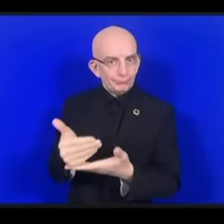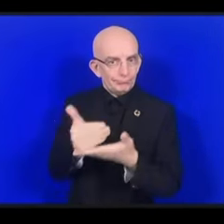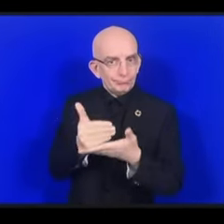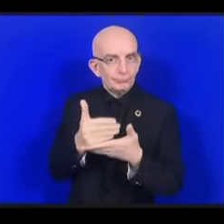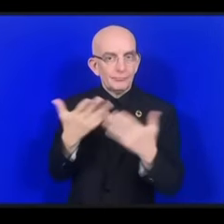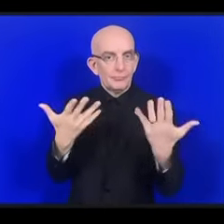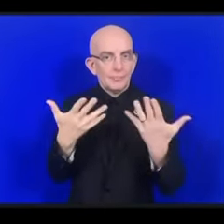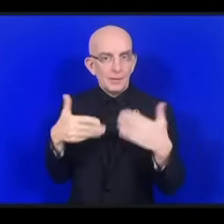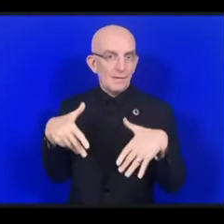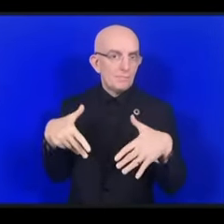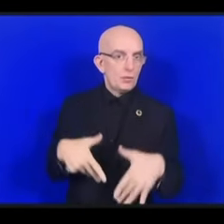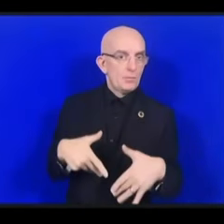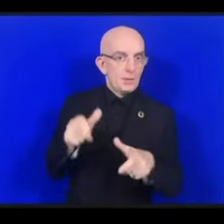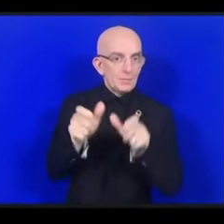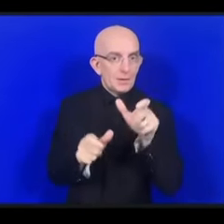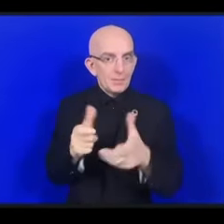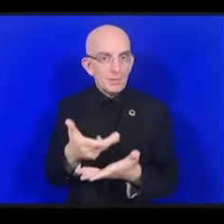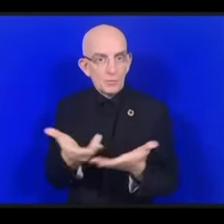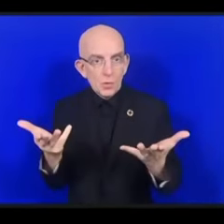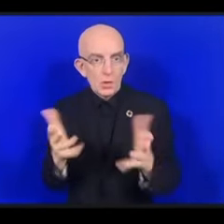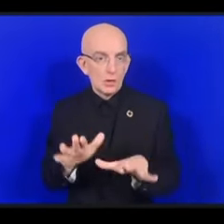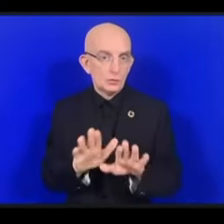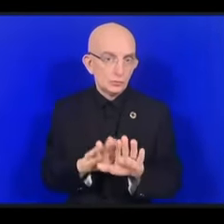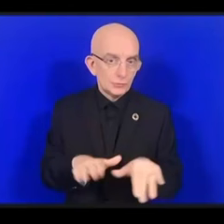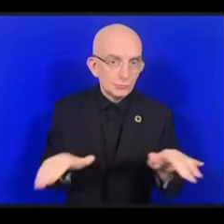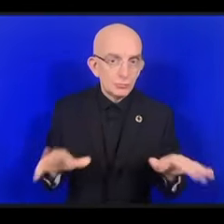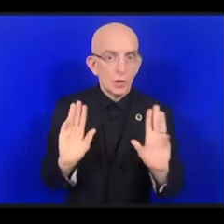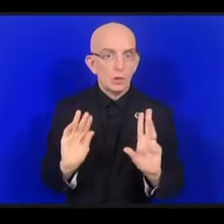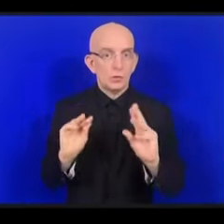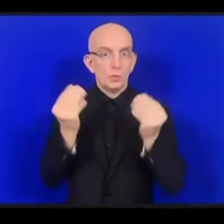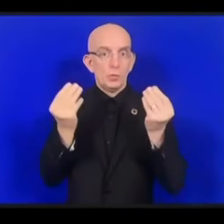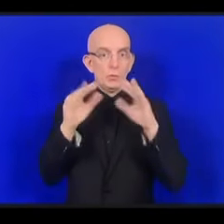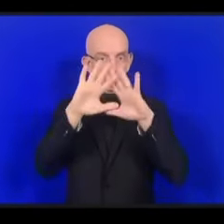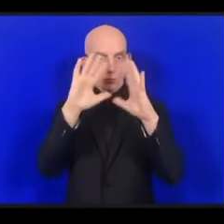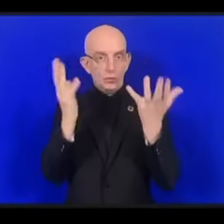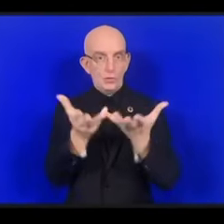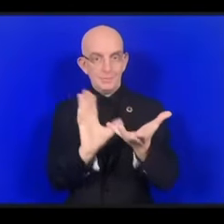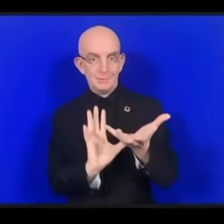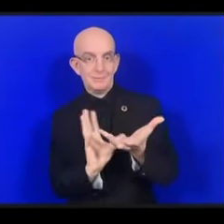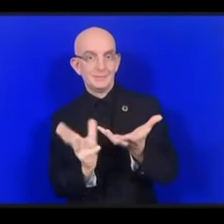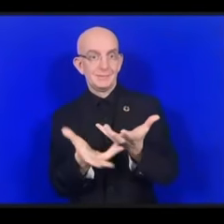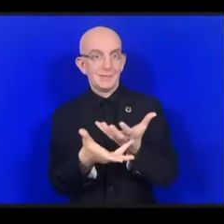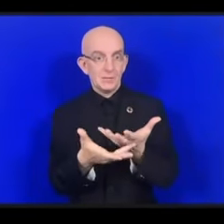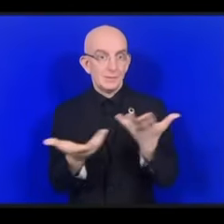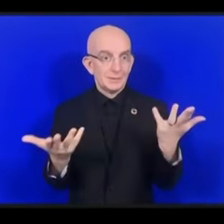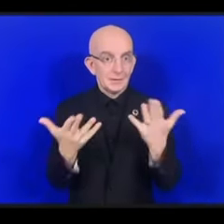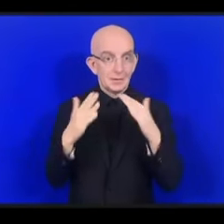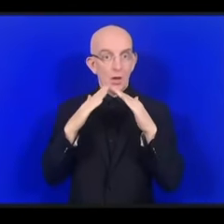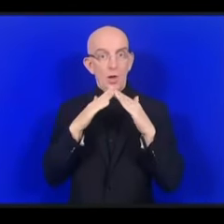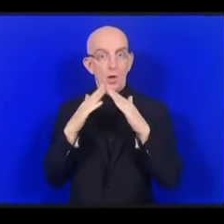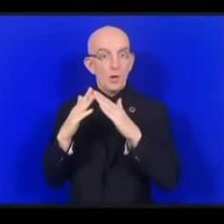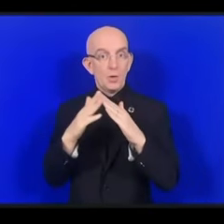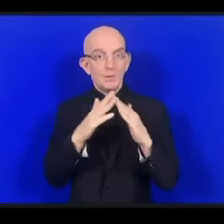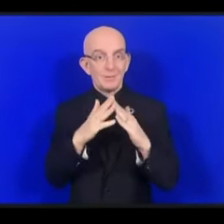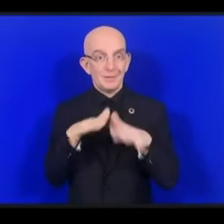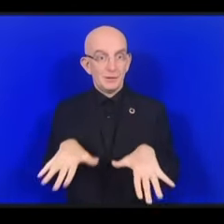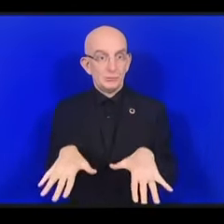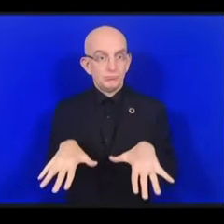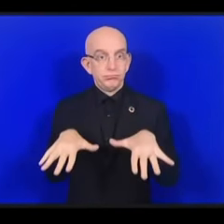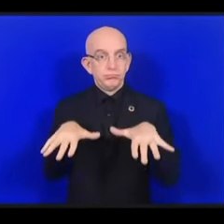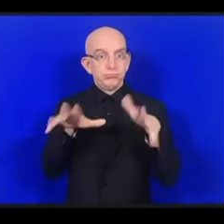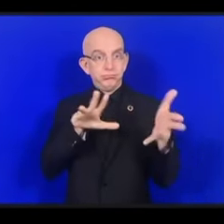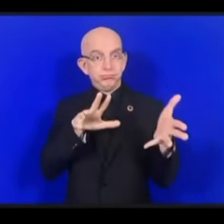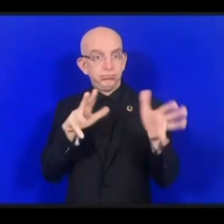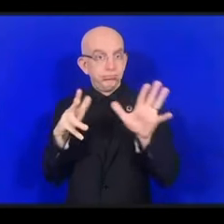Brazil due to unseasonal storms and droughts at the same time. We must remember that no